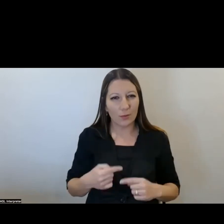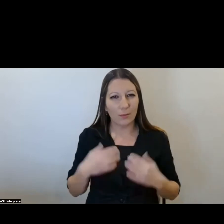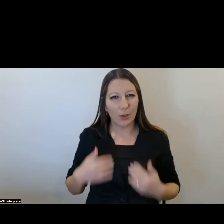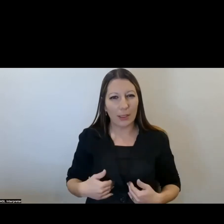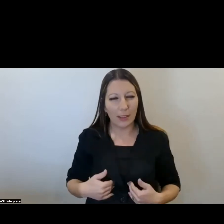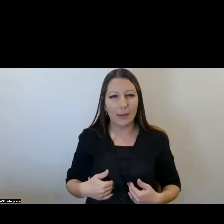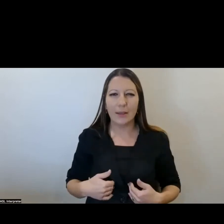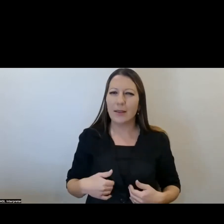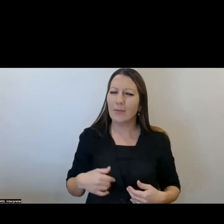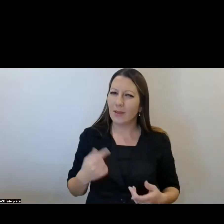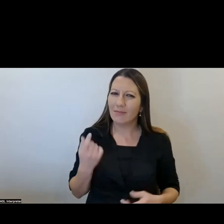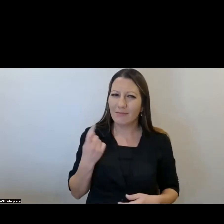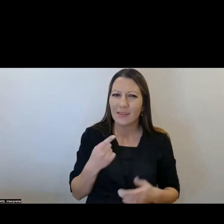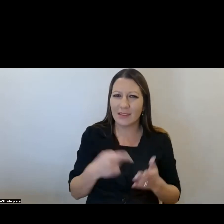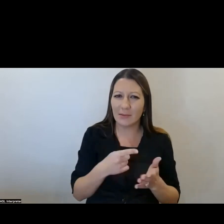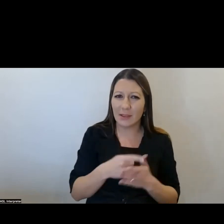patient.